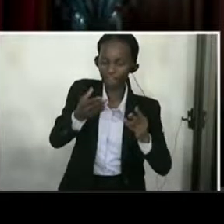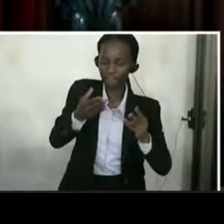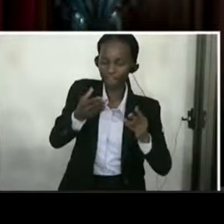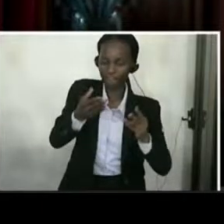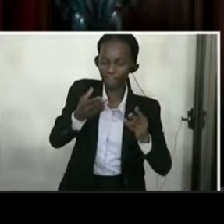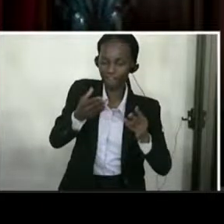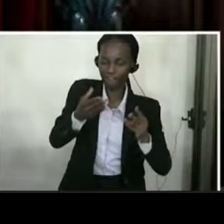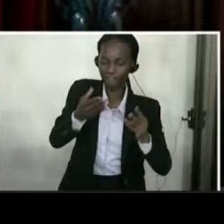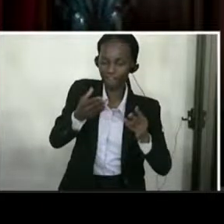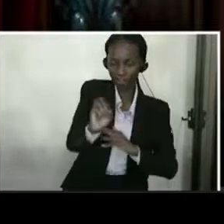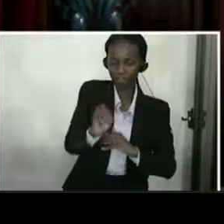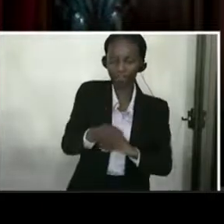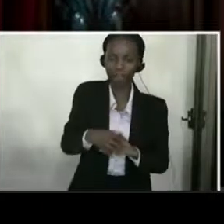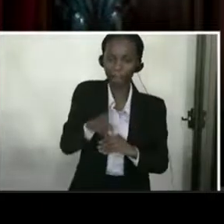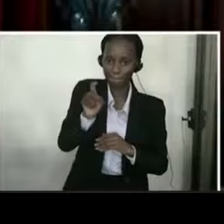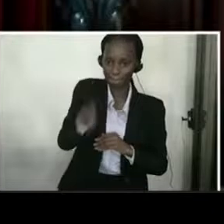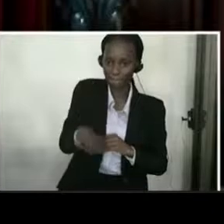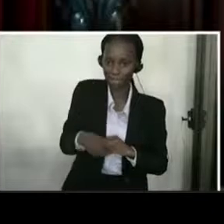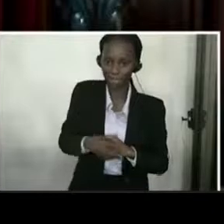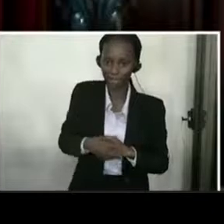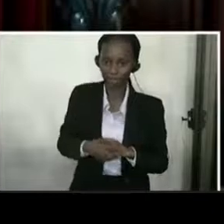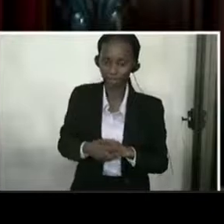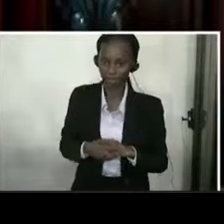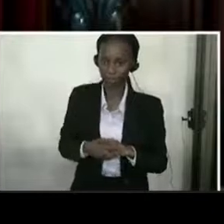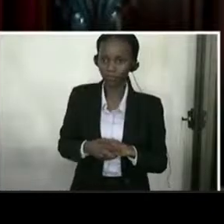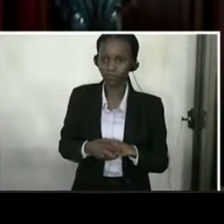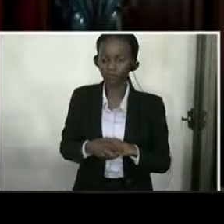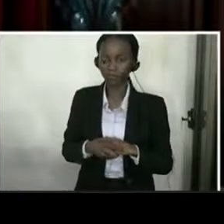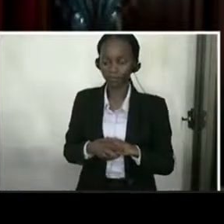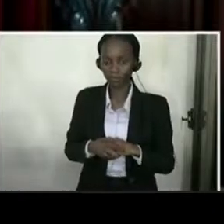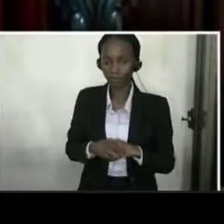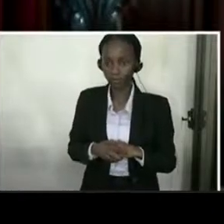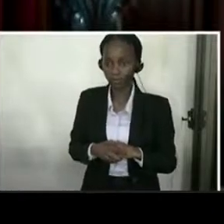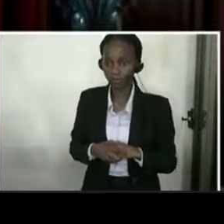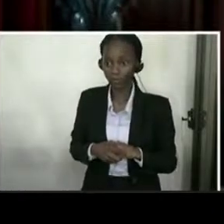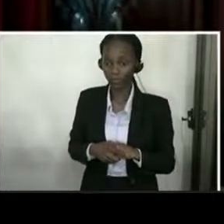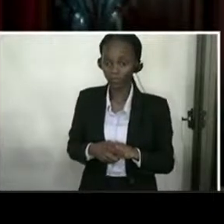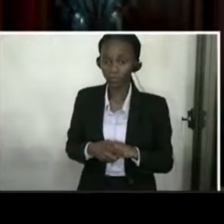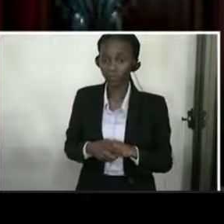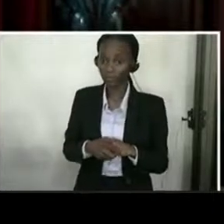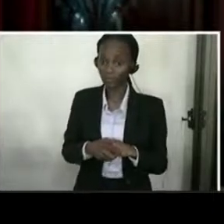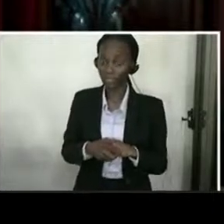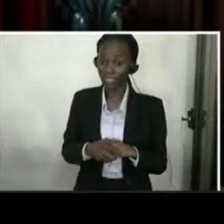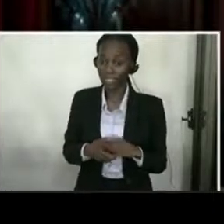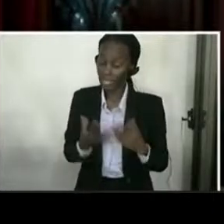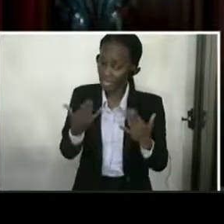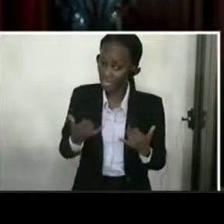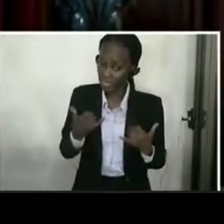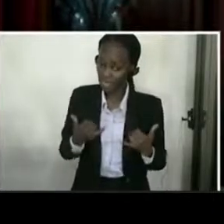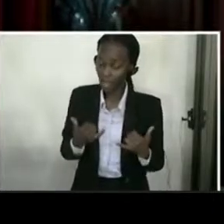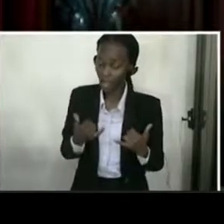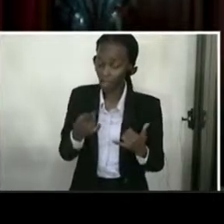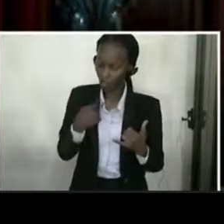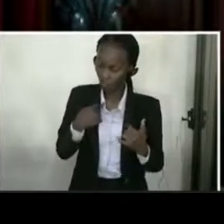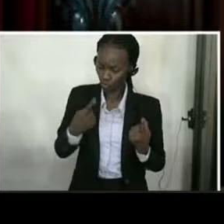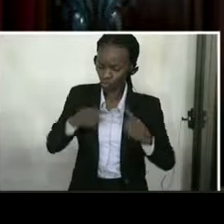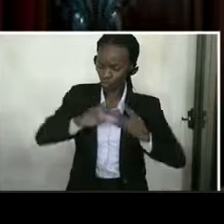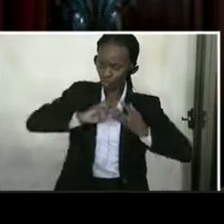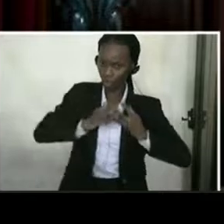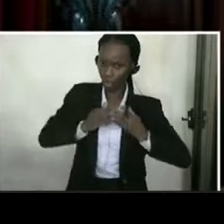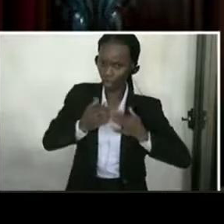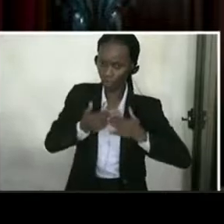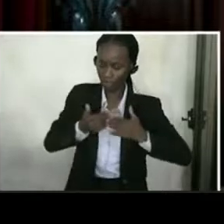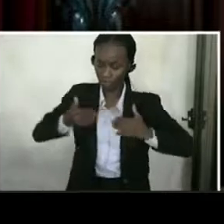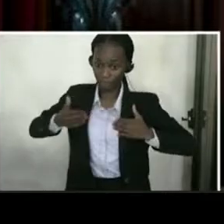It is in this instance wherein we can intervene before the Auditor General report that we